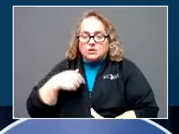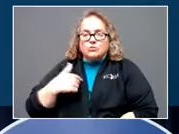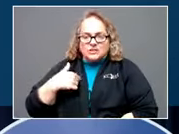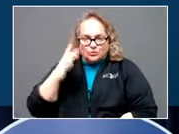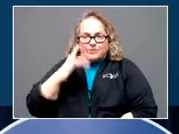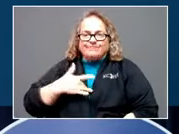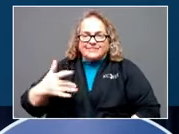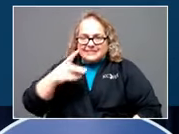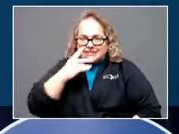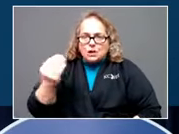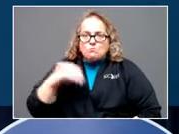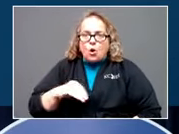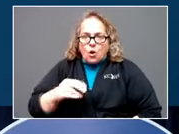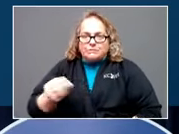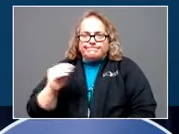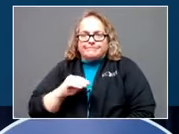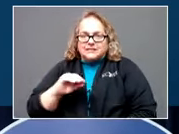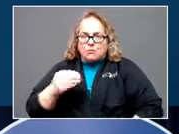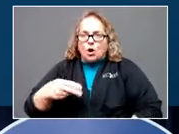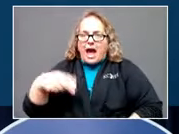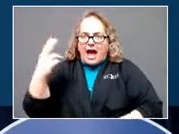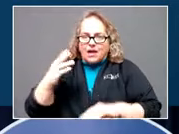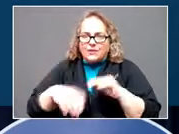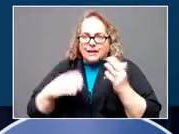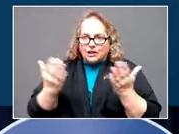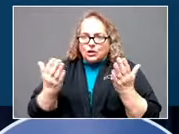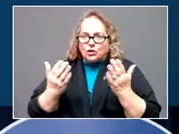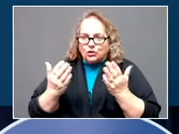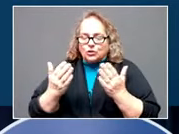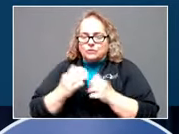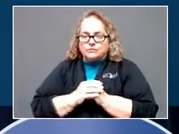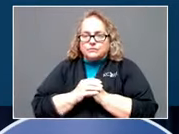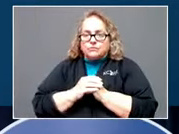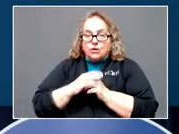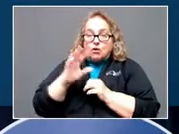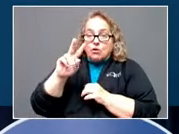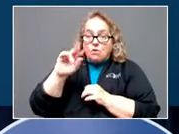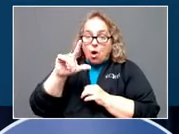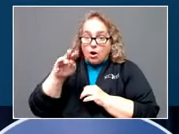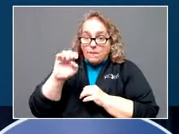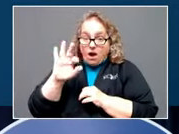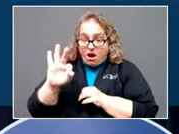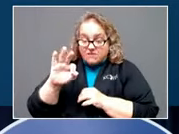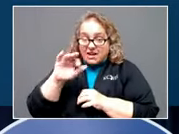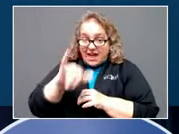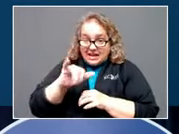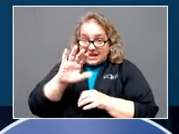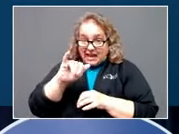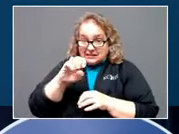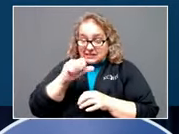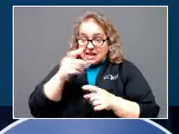escalation from here. Due to the volume of COVID-19 cases and the speed at which Omicron is spreading, individuals who